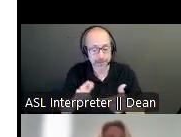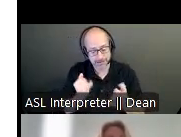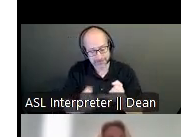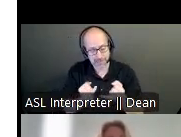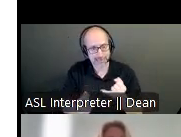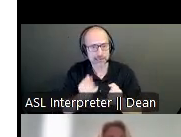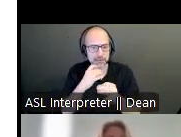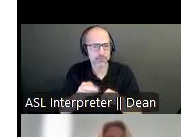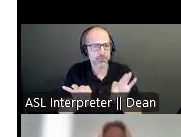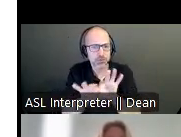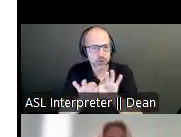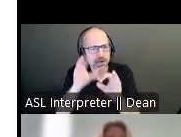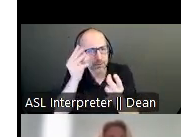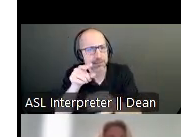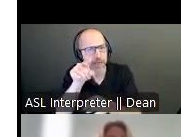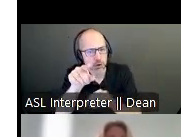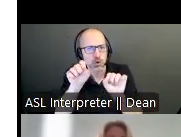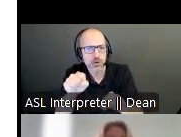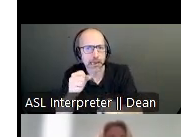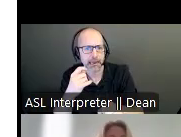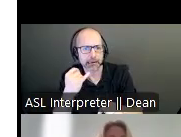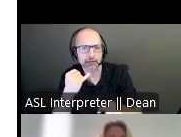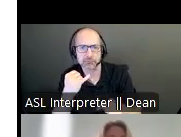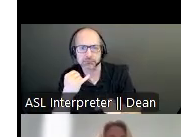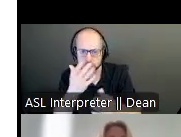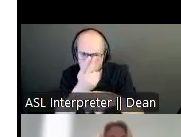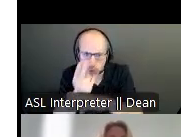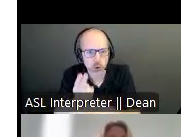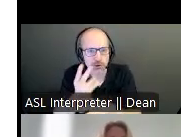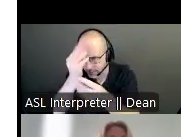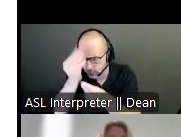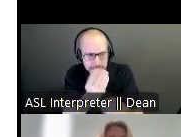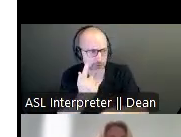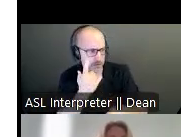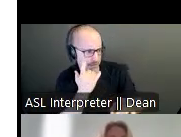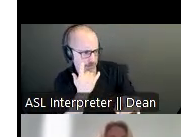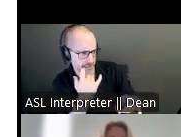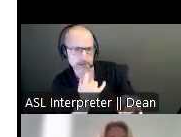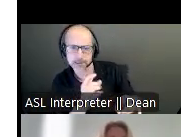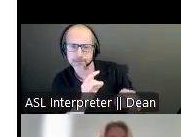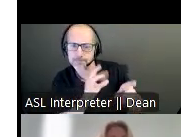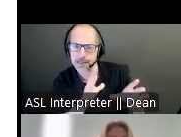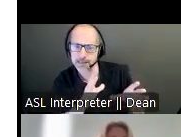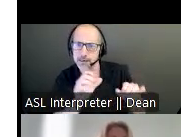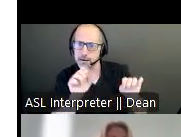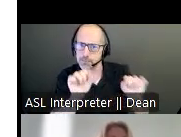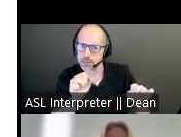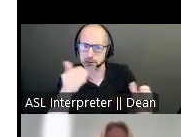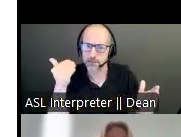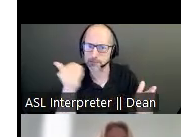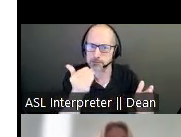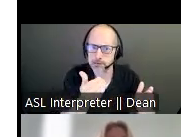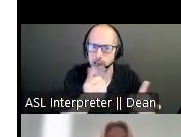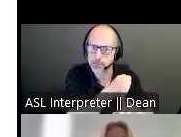that you can take to intervene if you suspect a person is experiencing a relationship that is